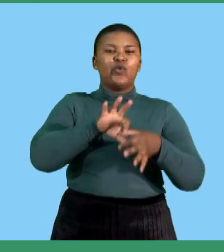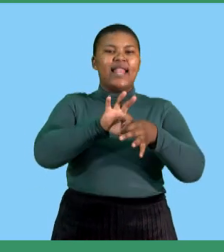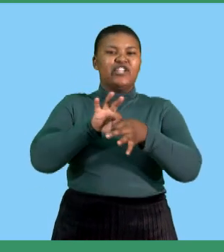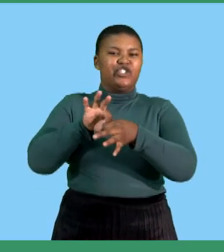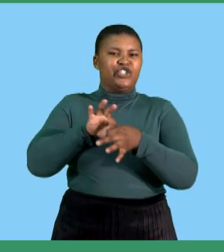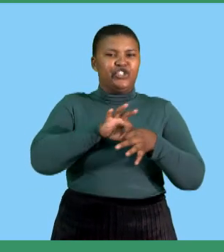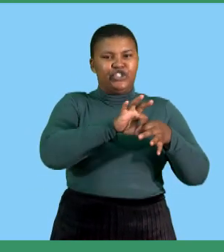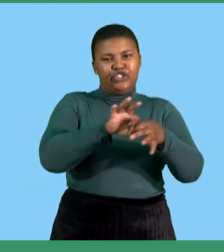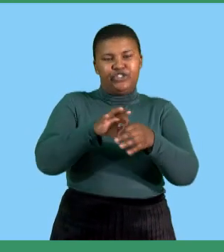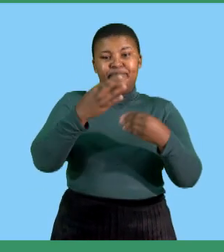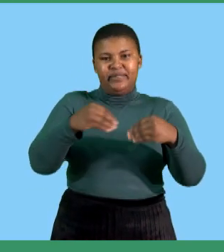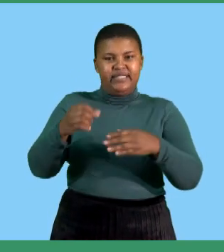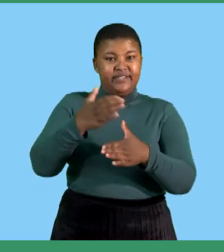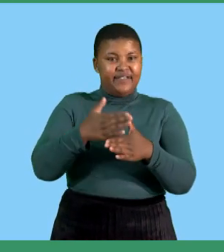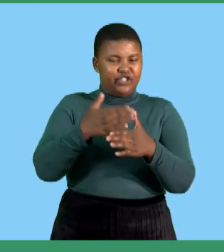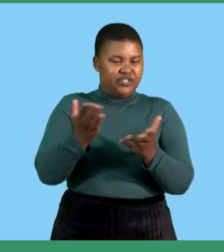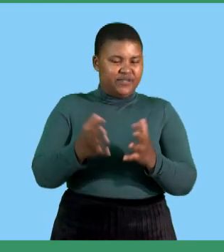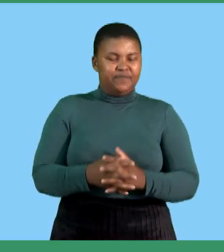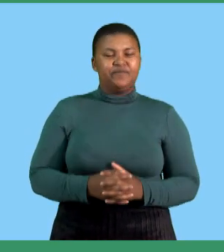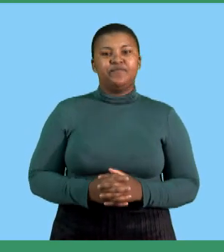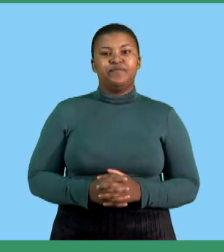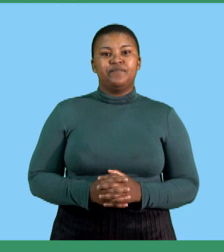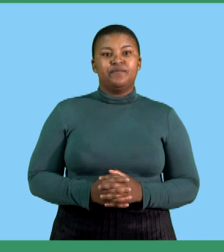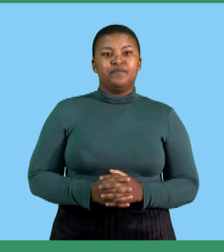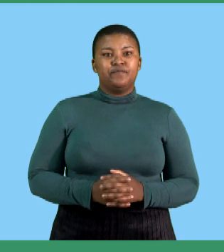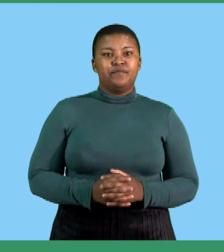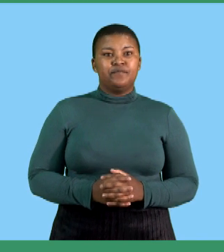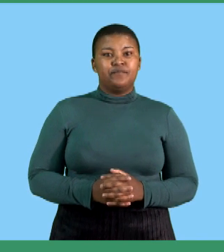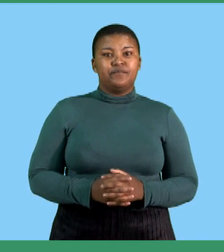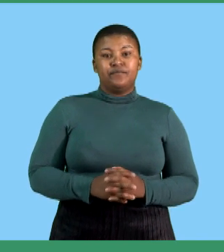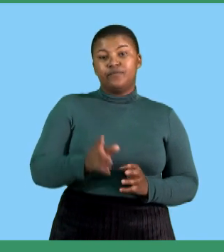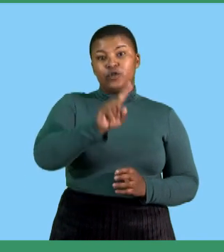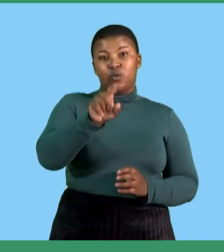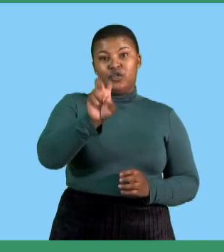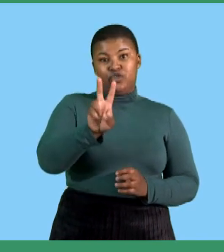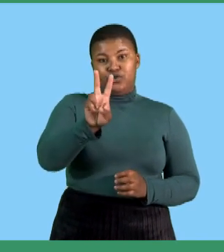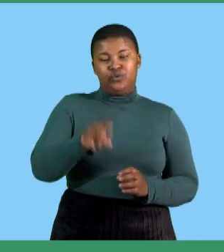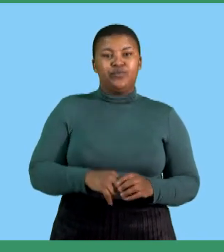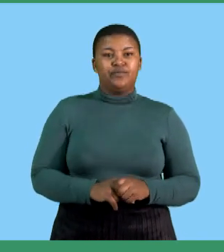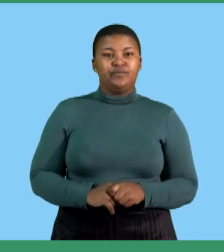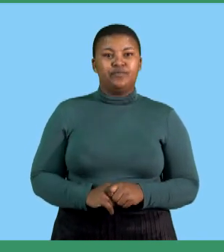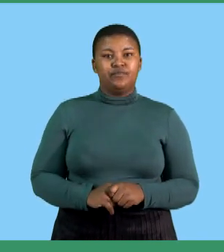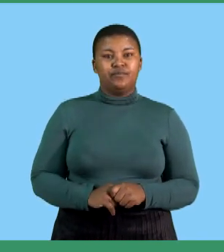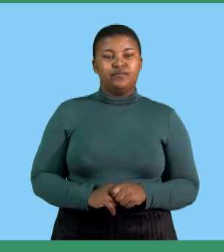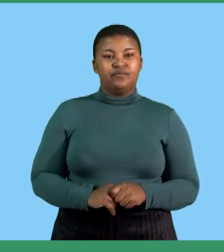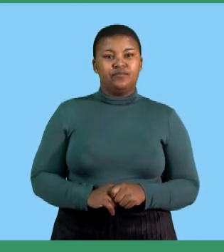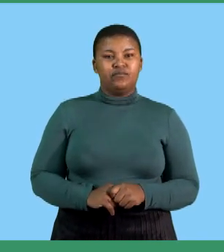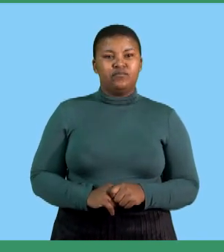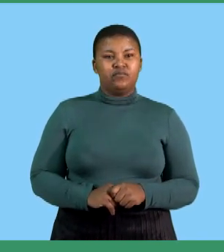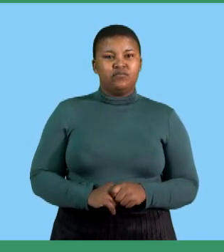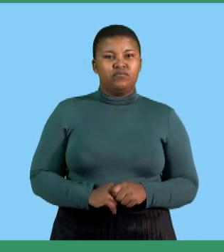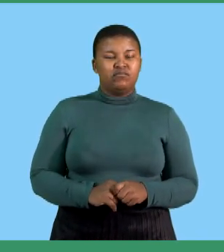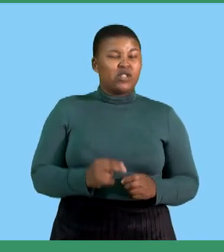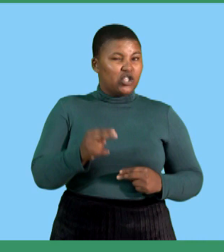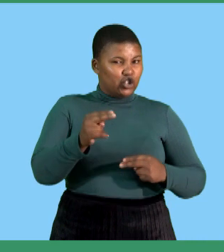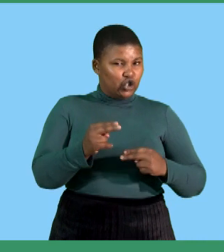is between the various business functions. Let's take a look at question 2.